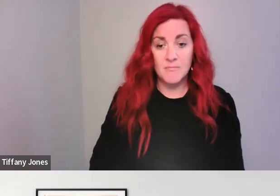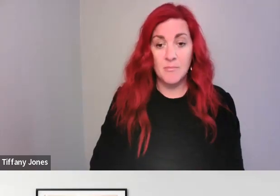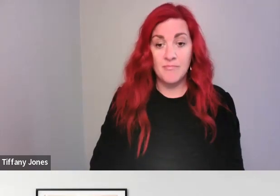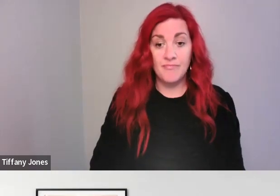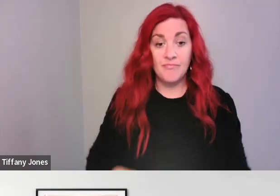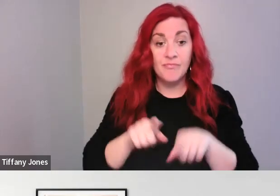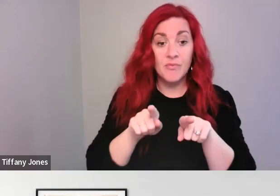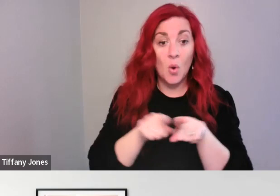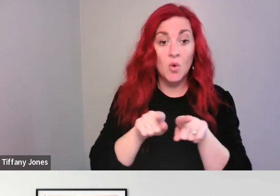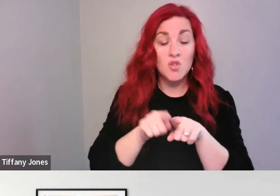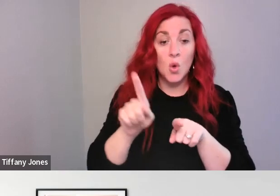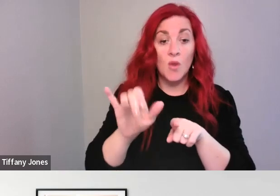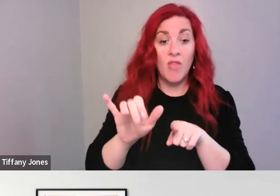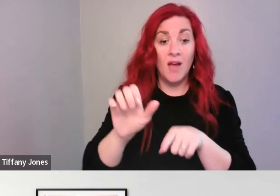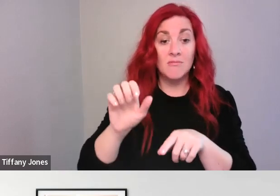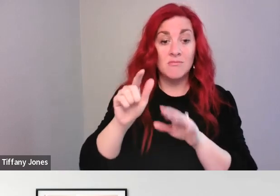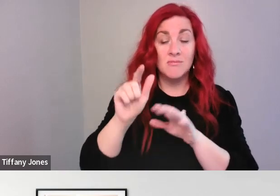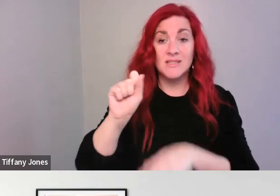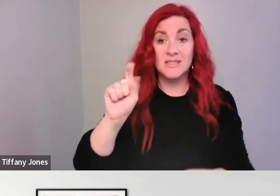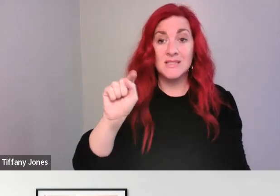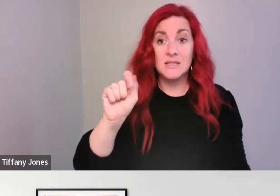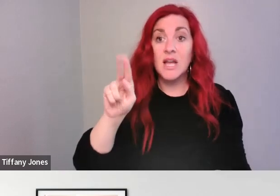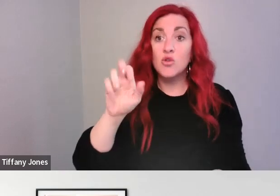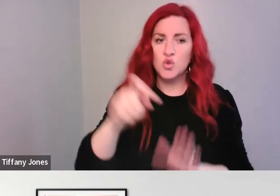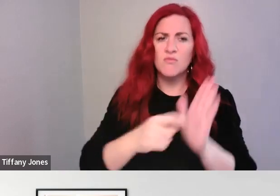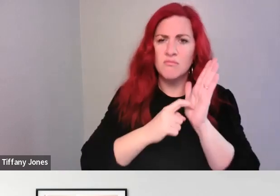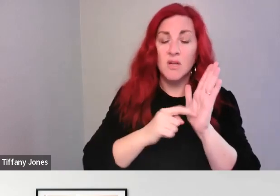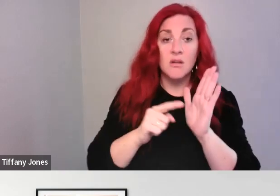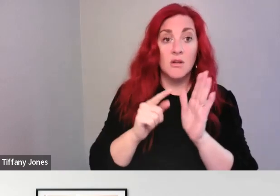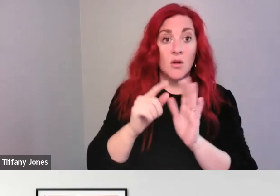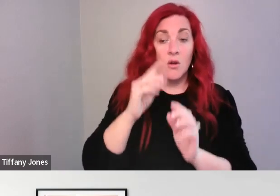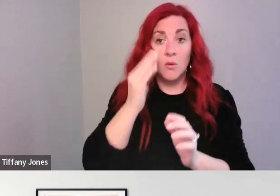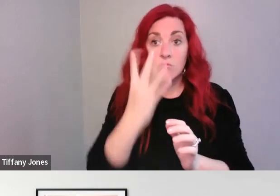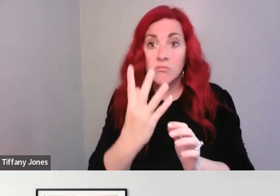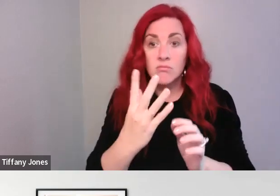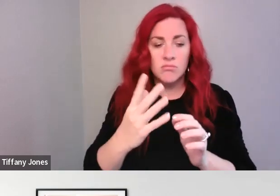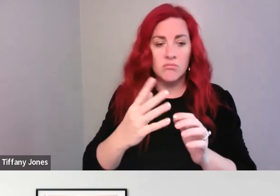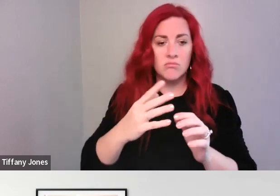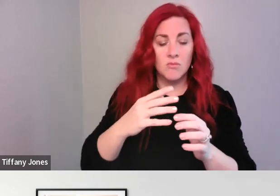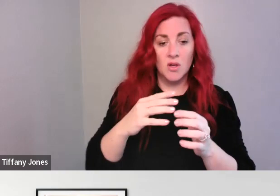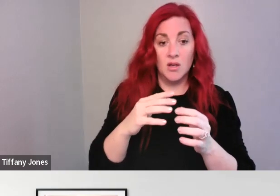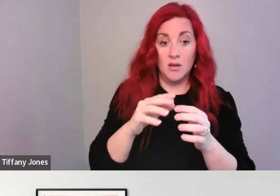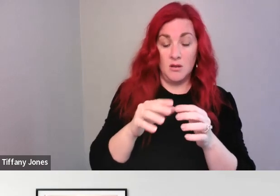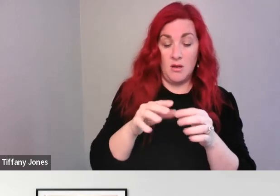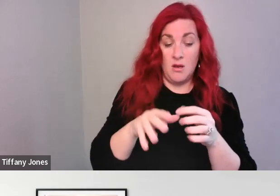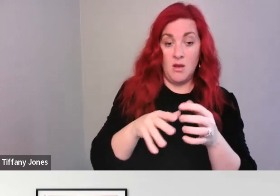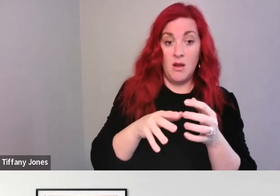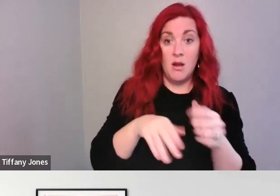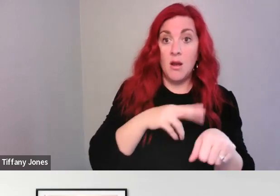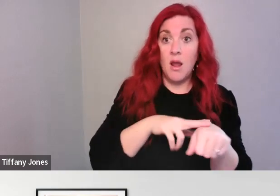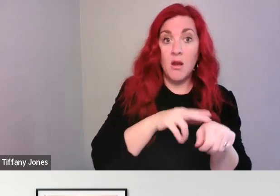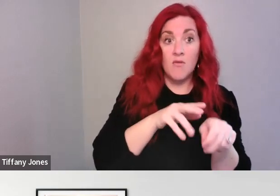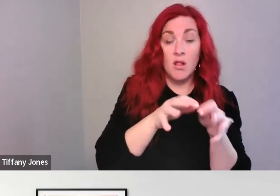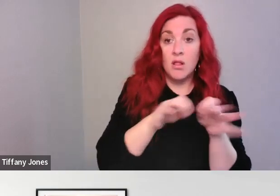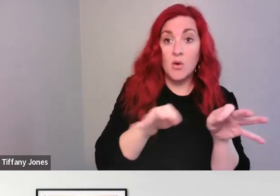The statute also requires that the notice be provided in the native language of the parent or other mode of